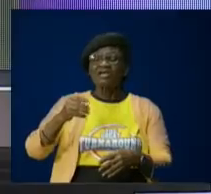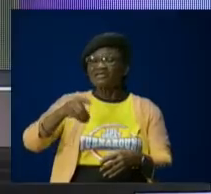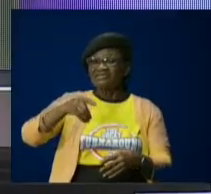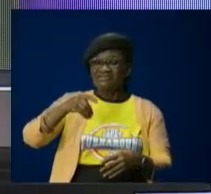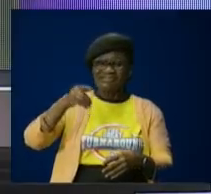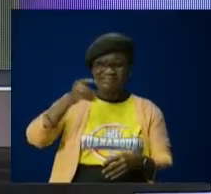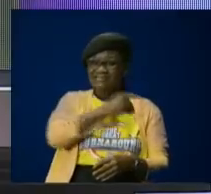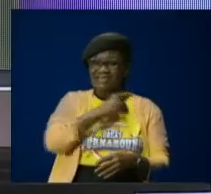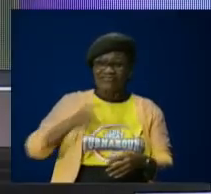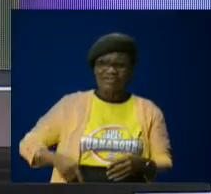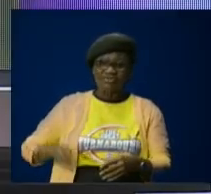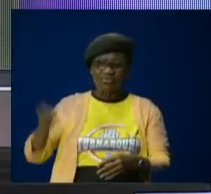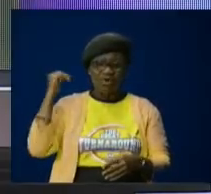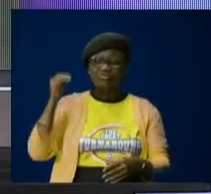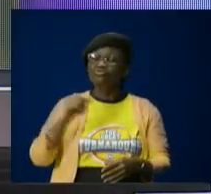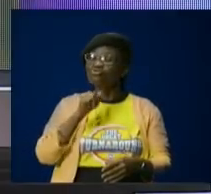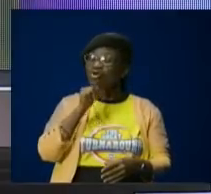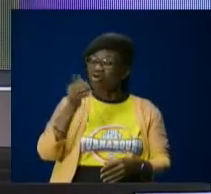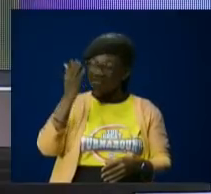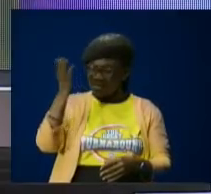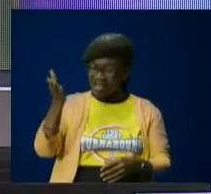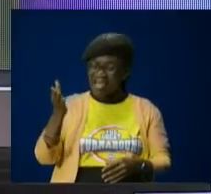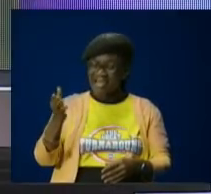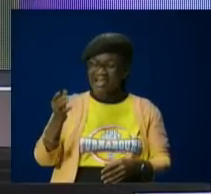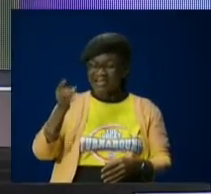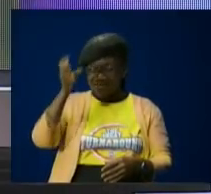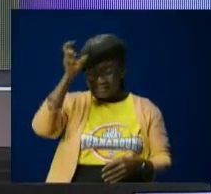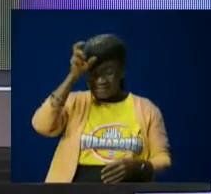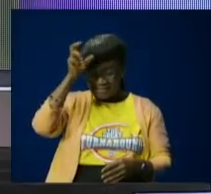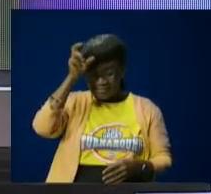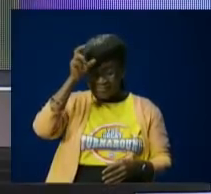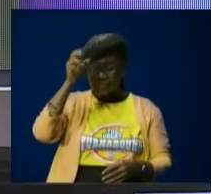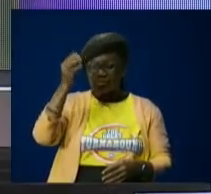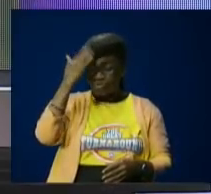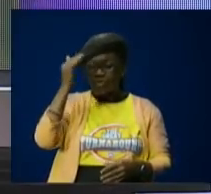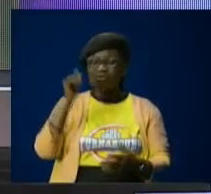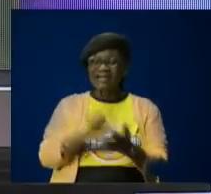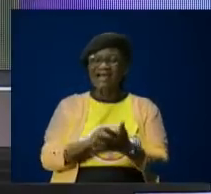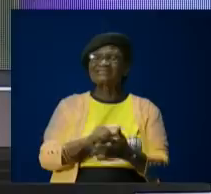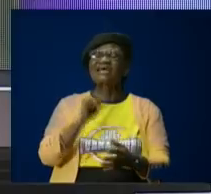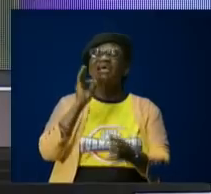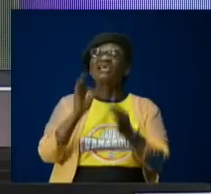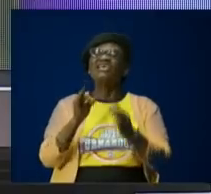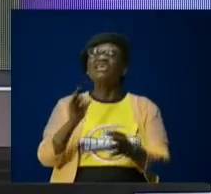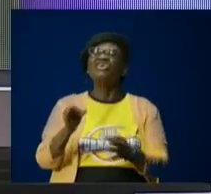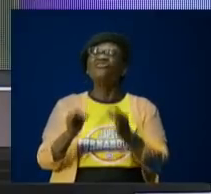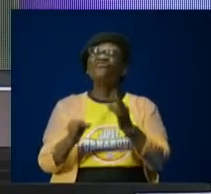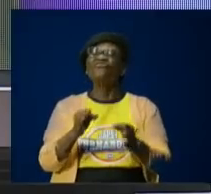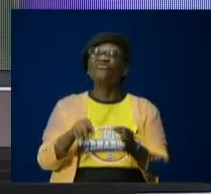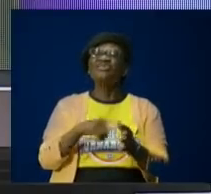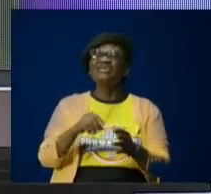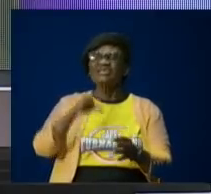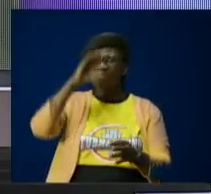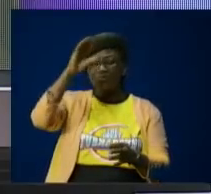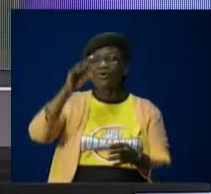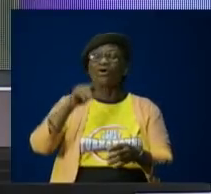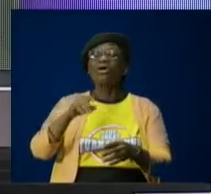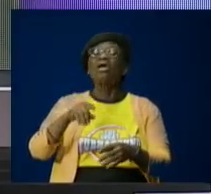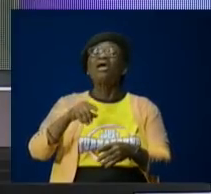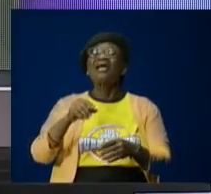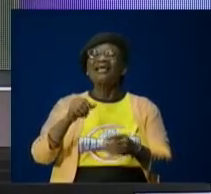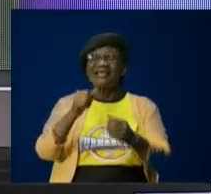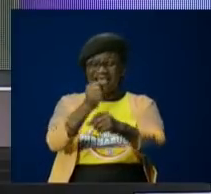But the devil was sure, if this boy gets to the battlefront and hears the challenge of